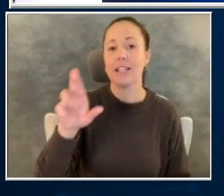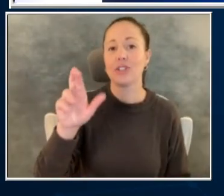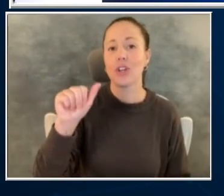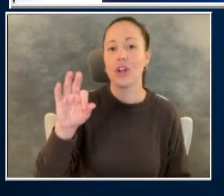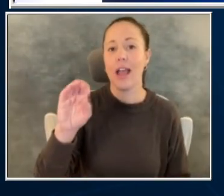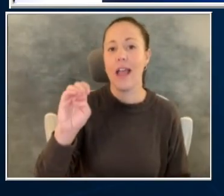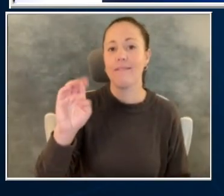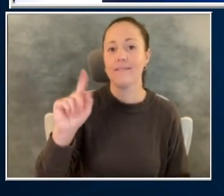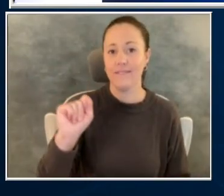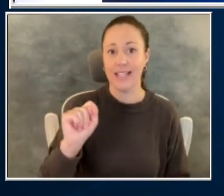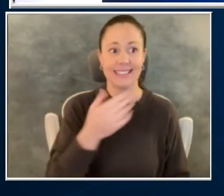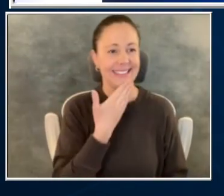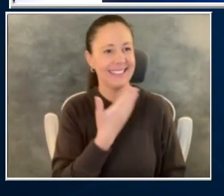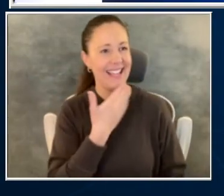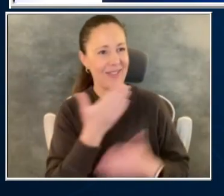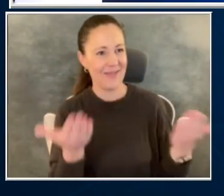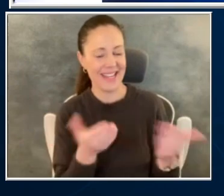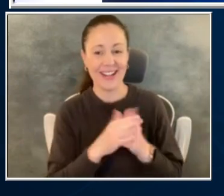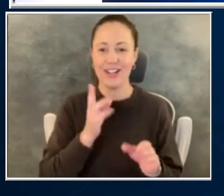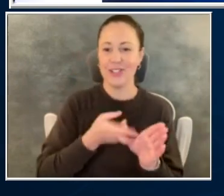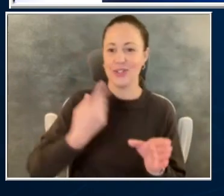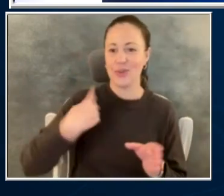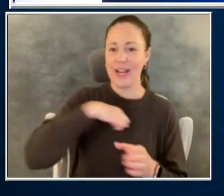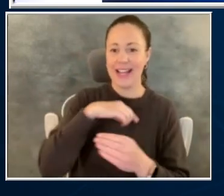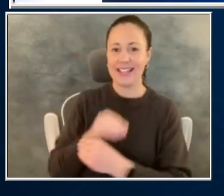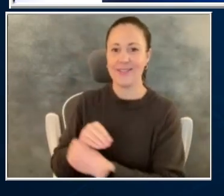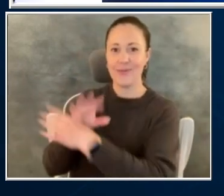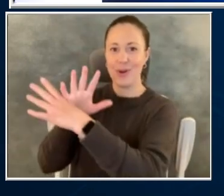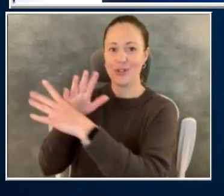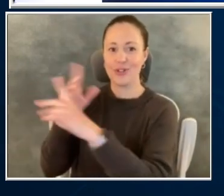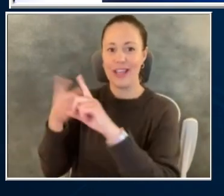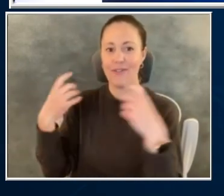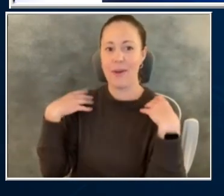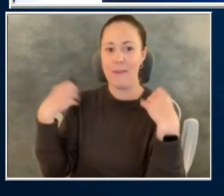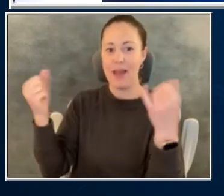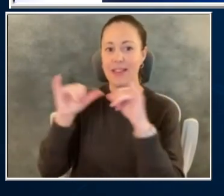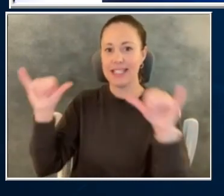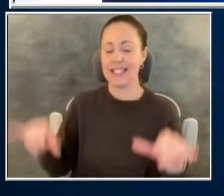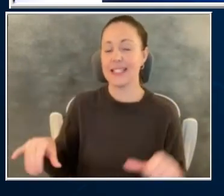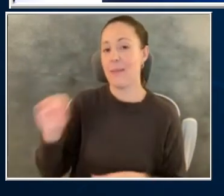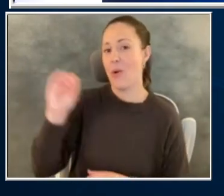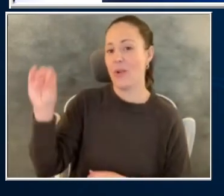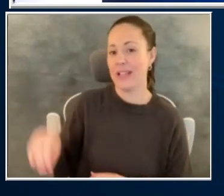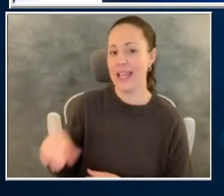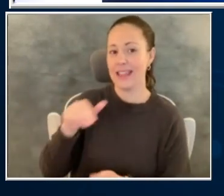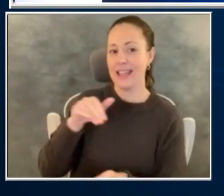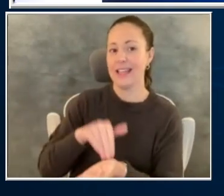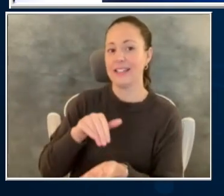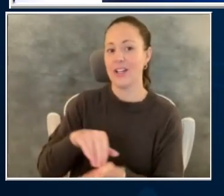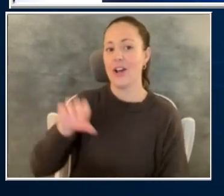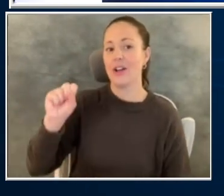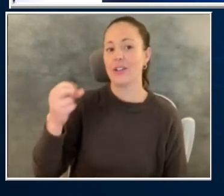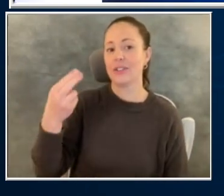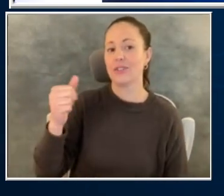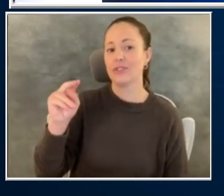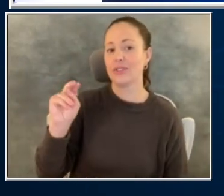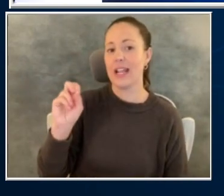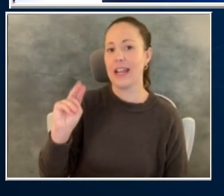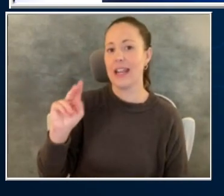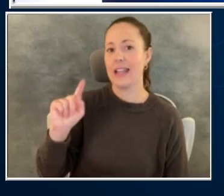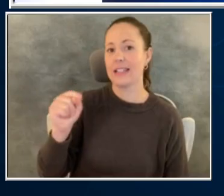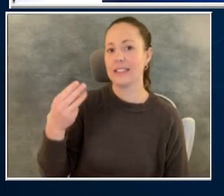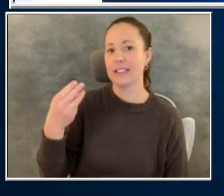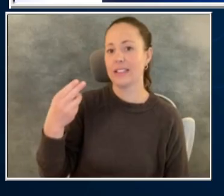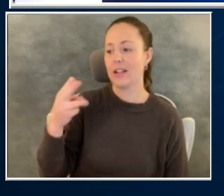Thanks for having me. And joining us virtually from the health system's Olathe campus is Dr. Shannon Hughes-Thompson, also a